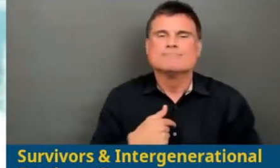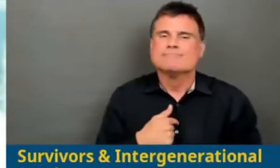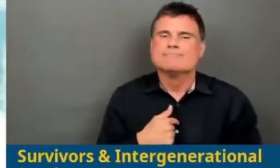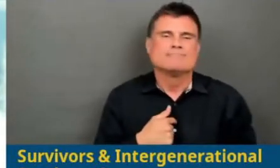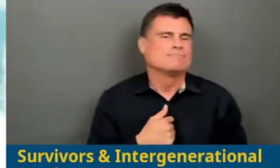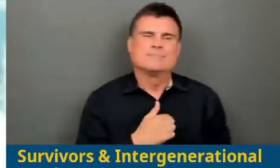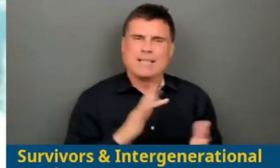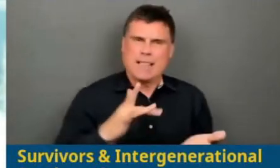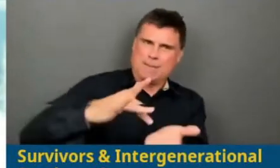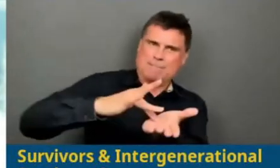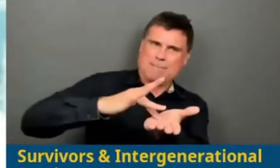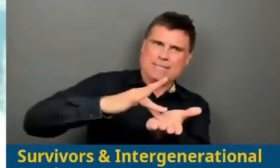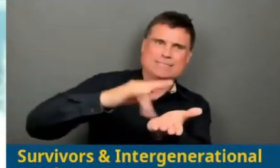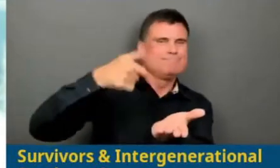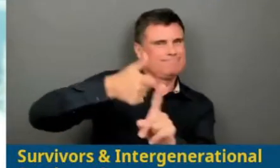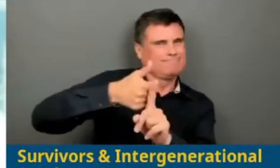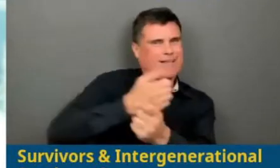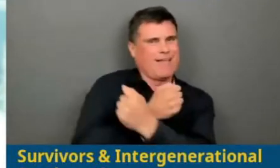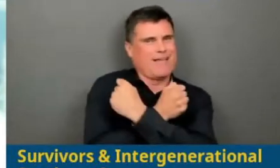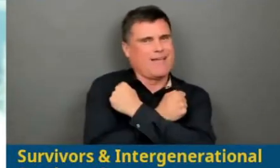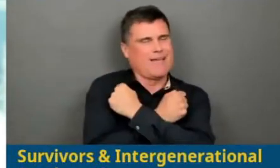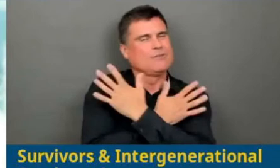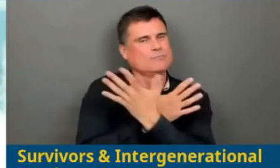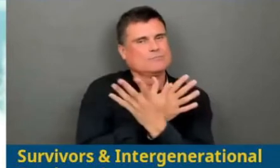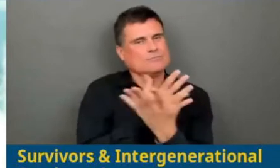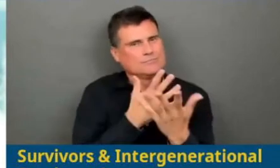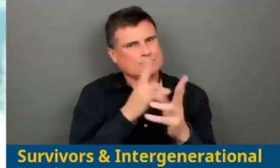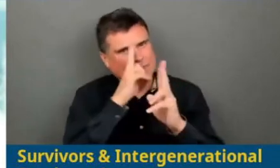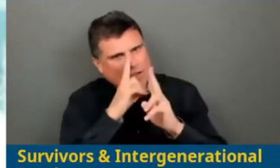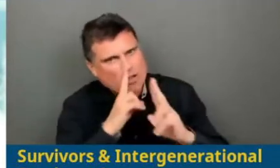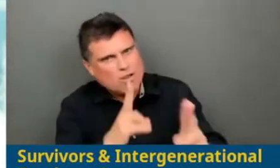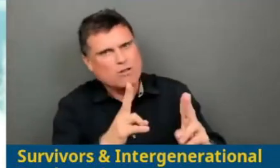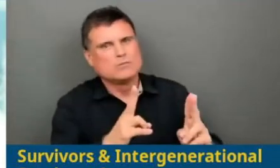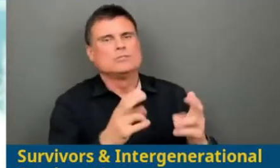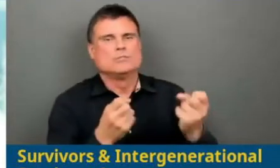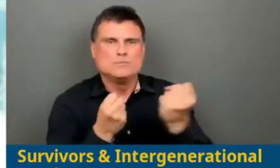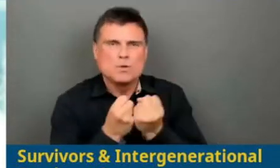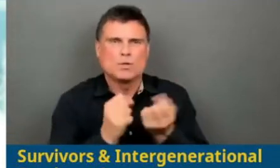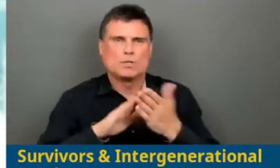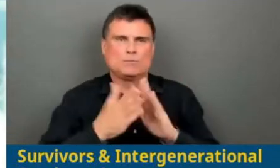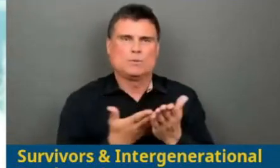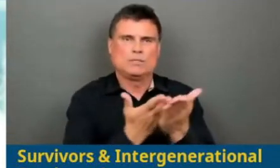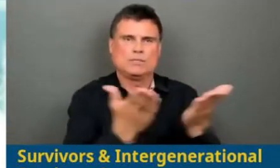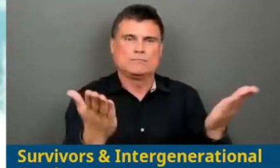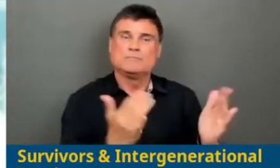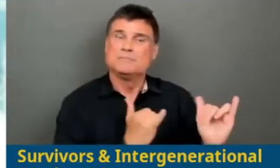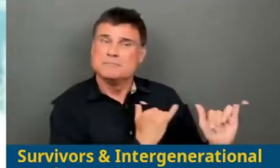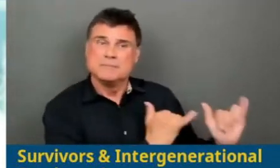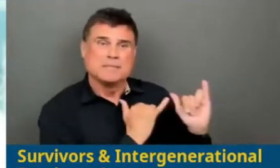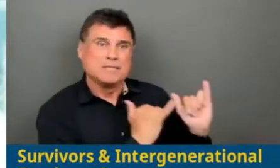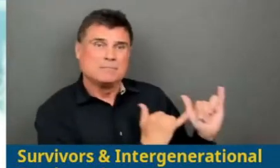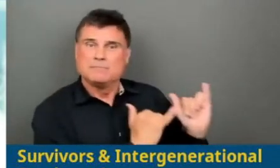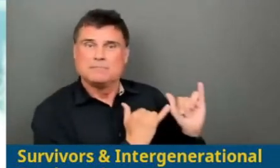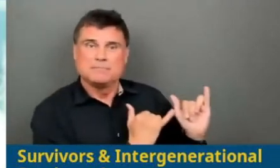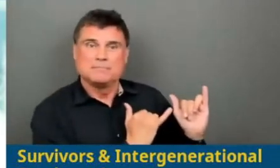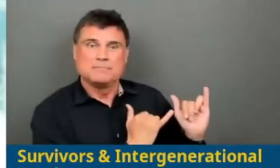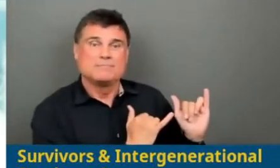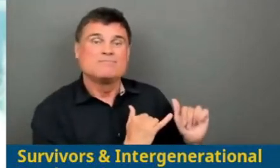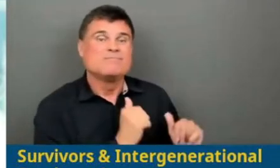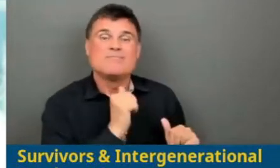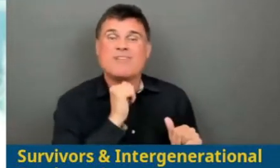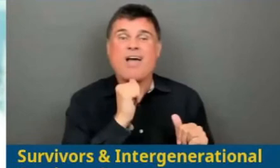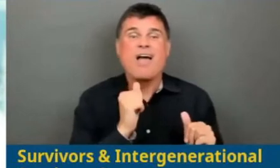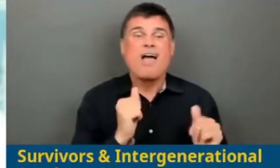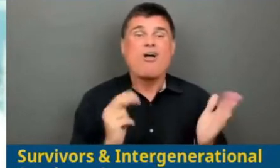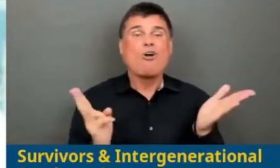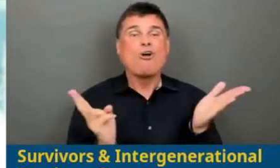up the communities. And what we share in common is we don't sign up for politics for the sake of politics. We sign up